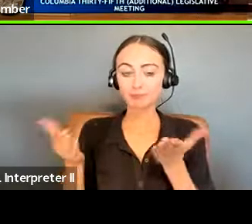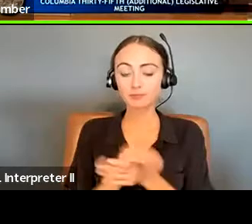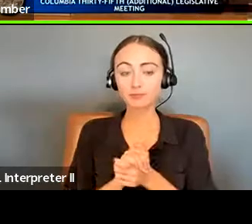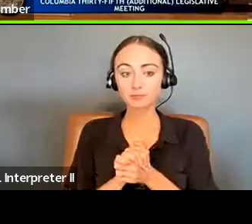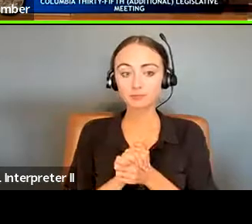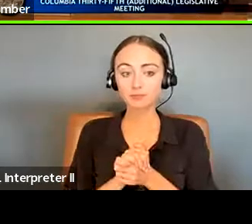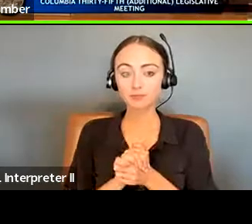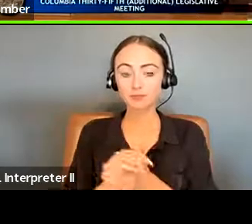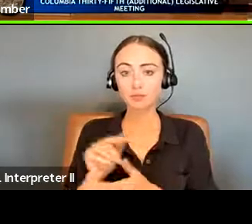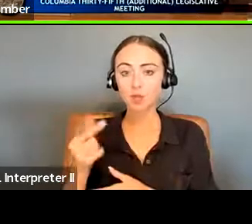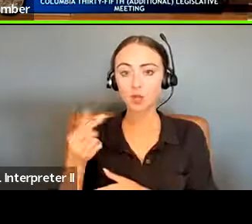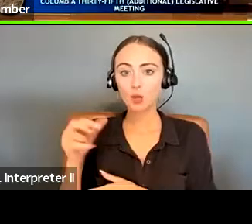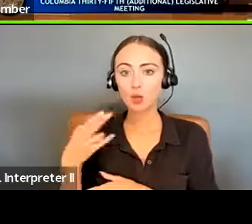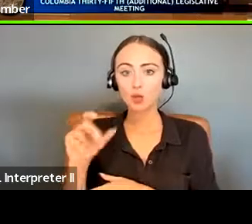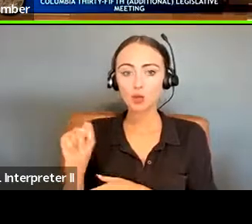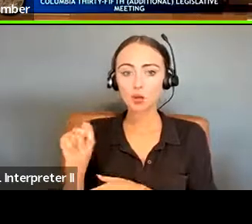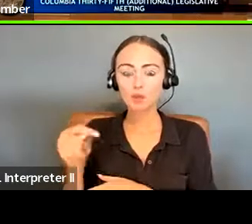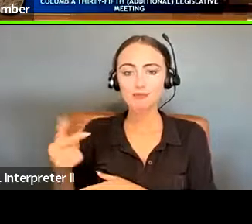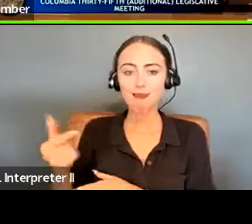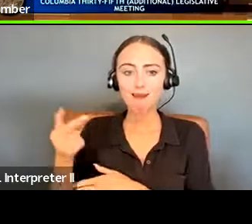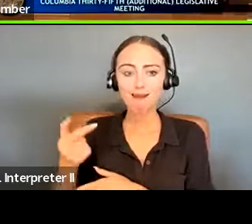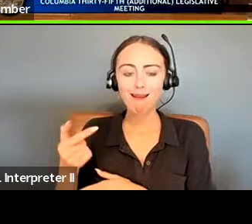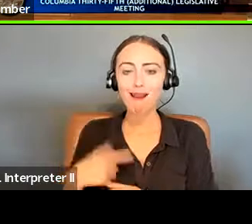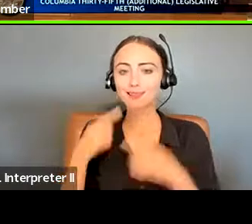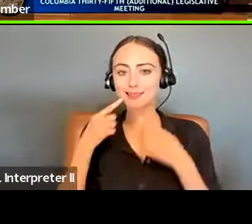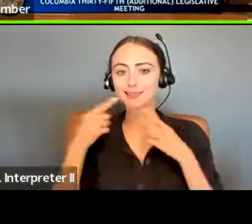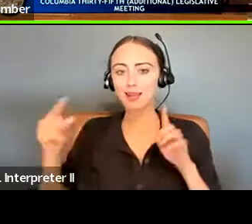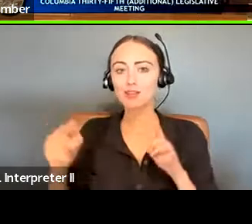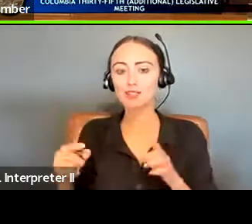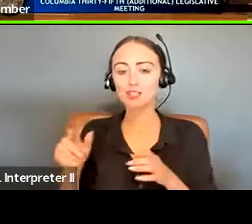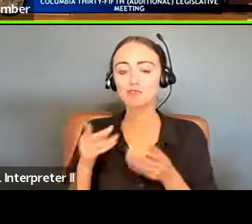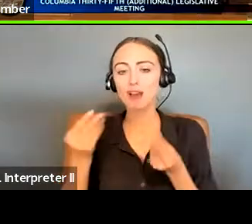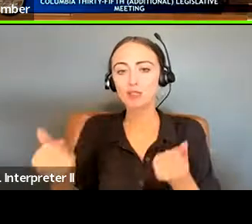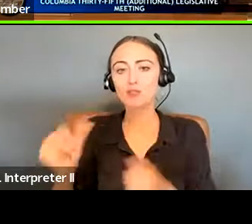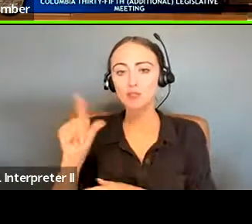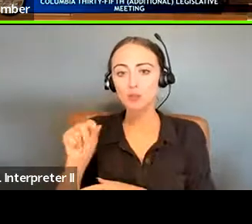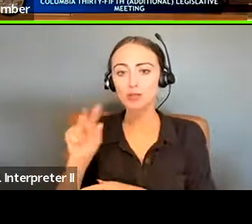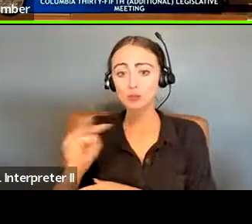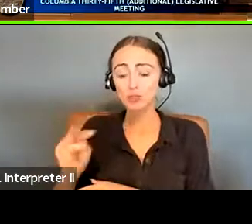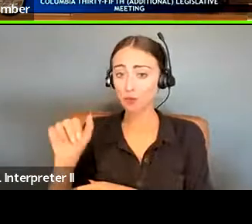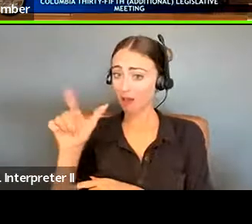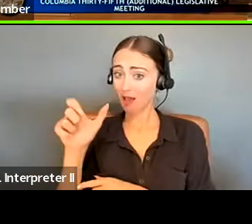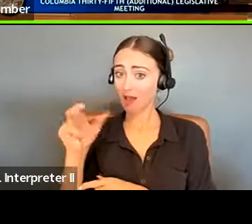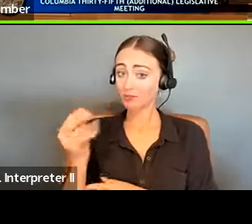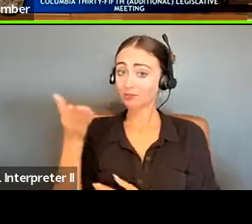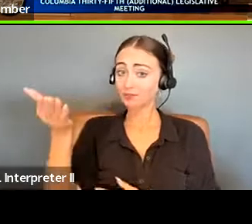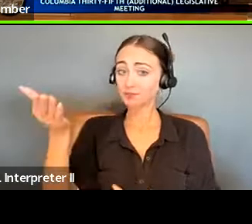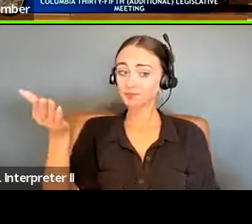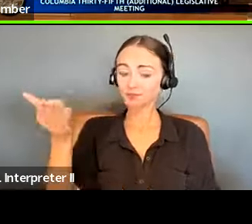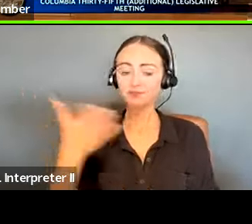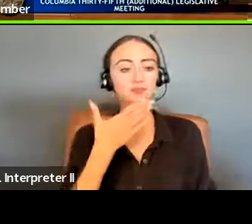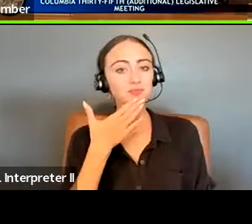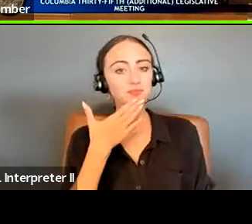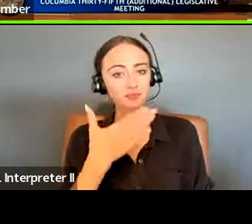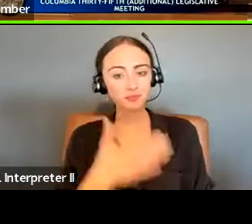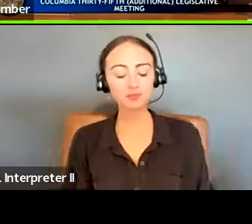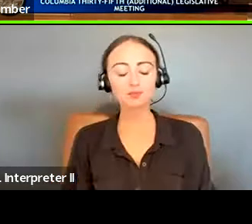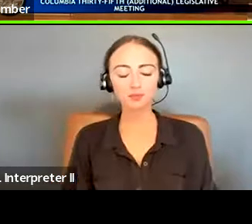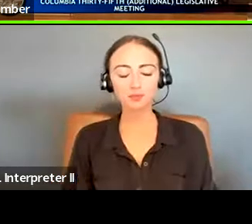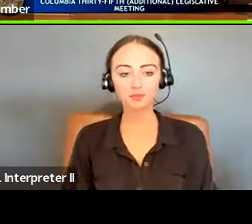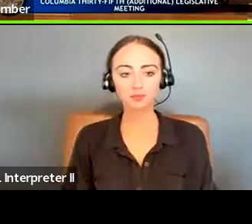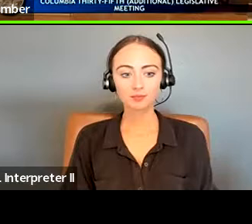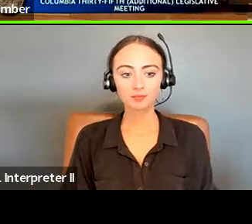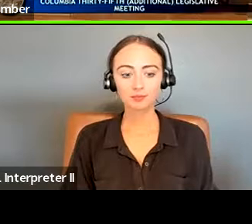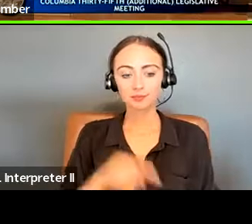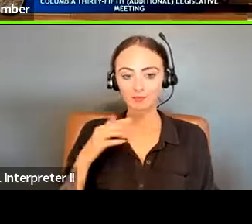is Ghost Gun Clarification Emergency Declaration Resolution of 2022. Councilmember Allen. Thank you very much, Mr. Chairman. Since I'm